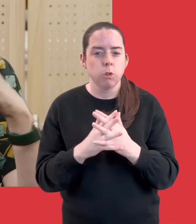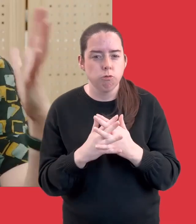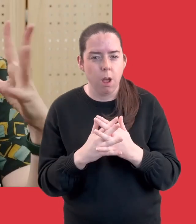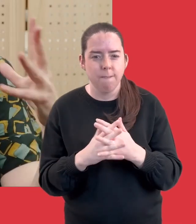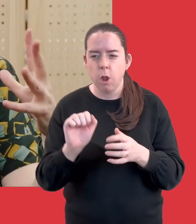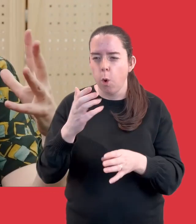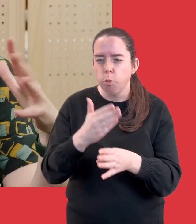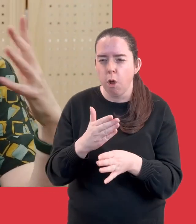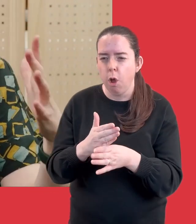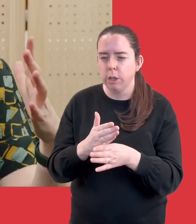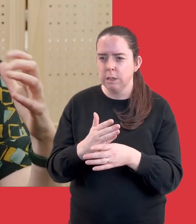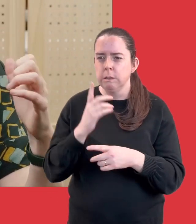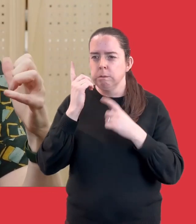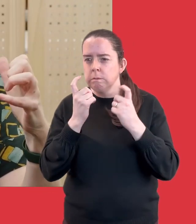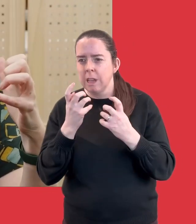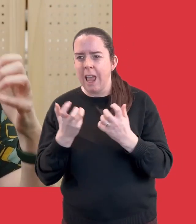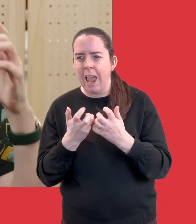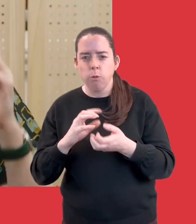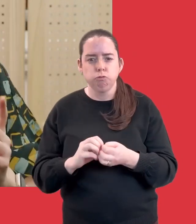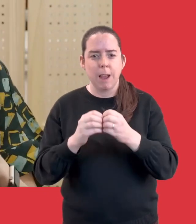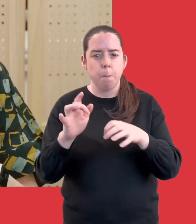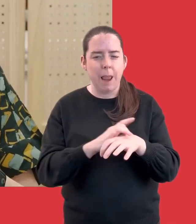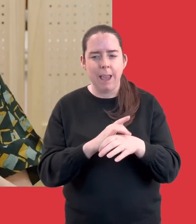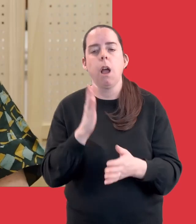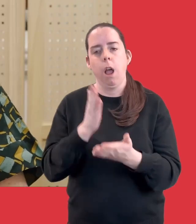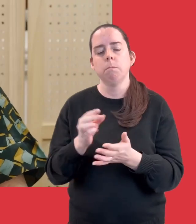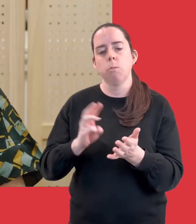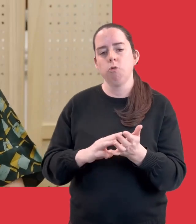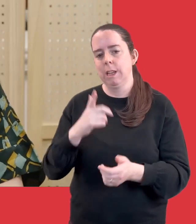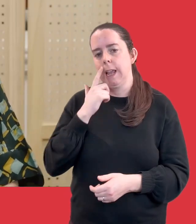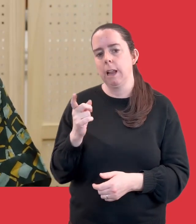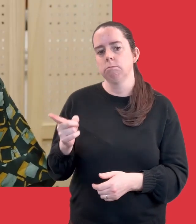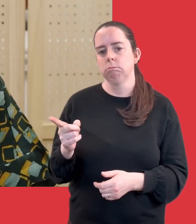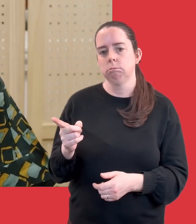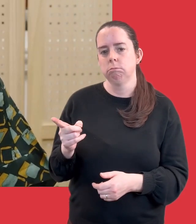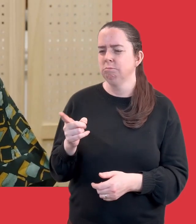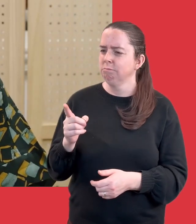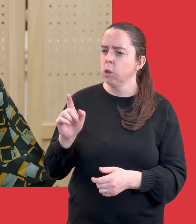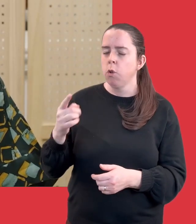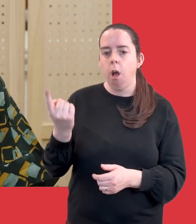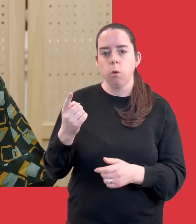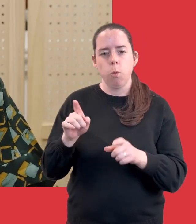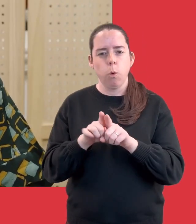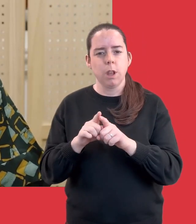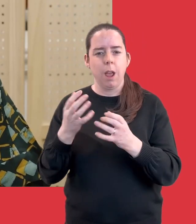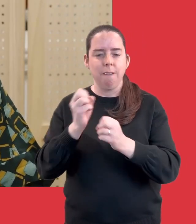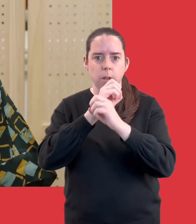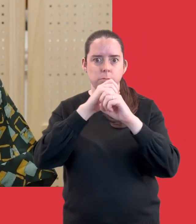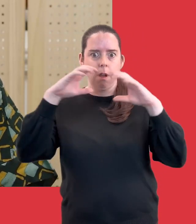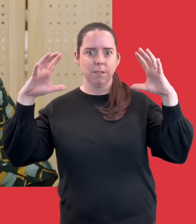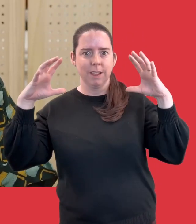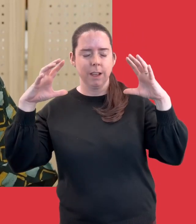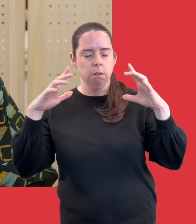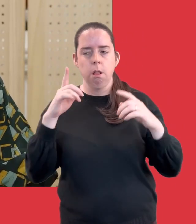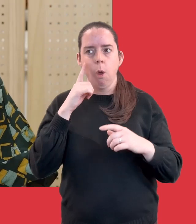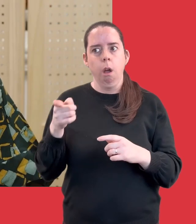Mary Wollstonecraft and her work as the starting point, I reckon it's Maureen. And Maureen also had this pitch, which